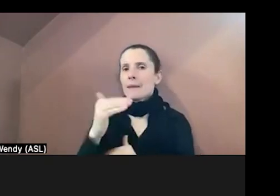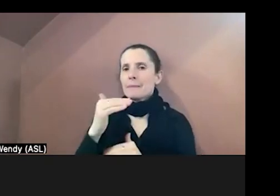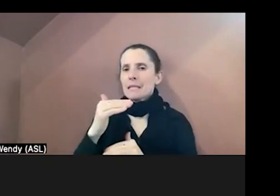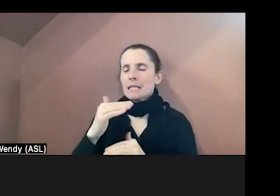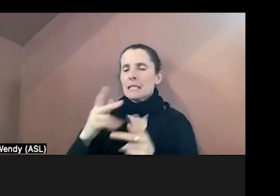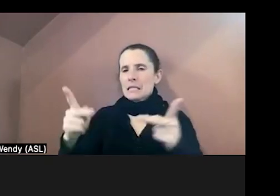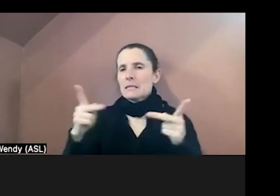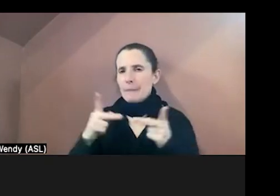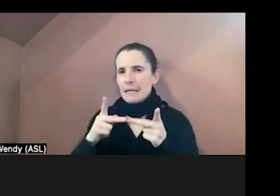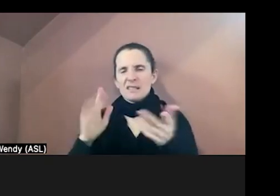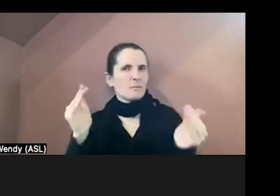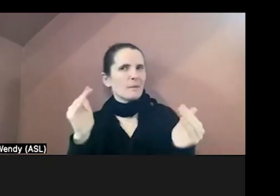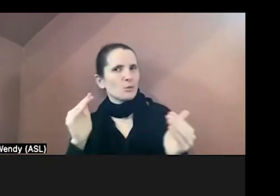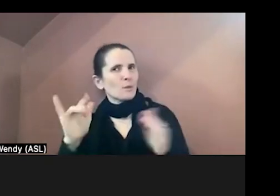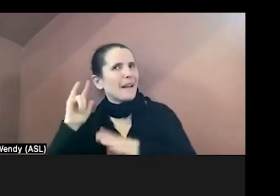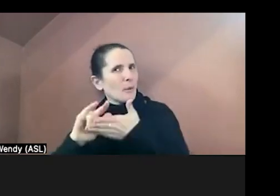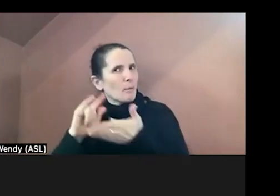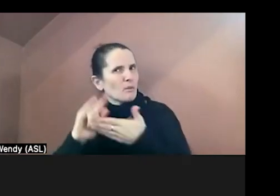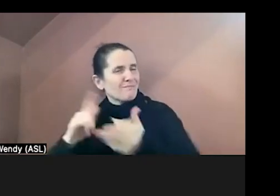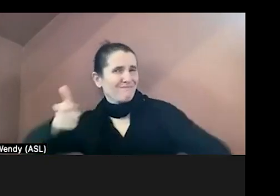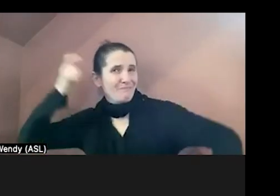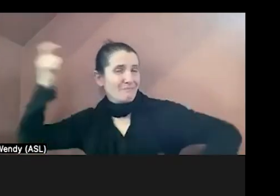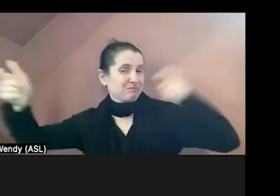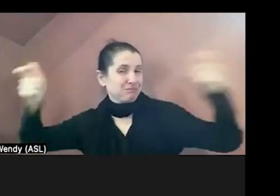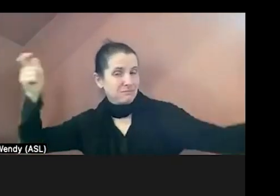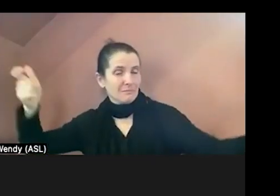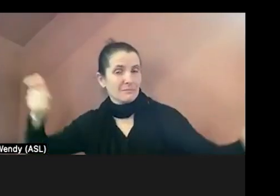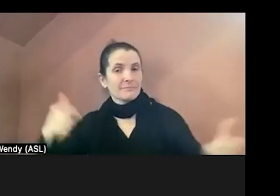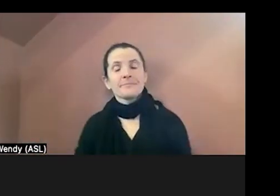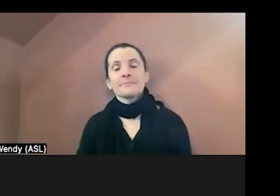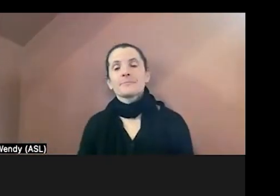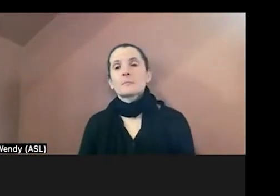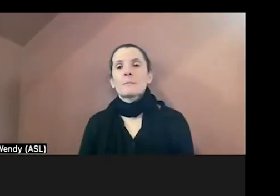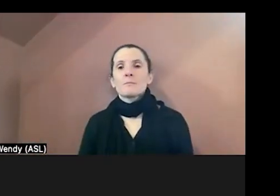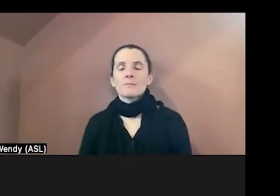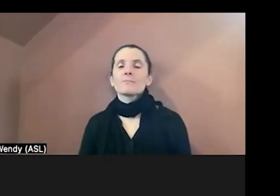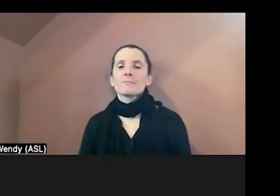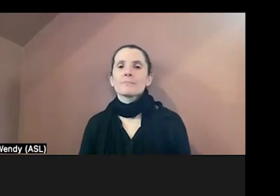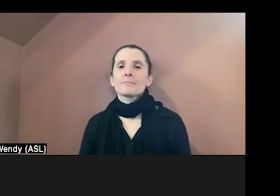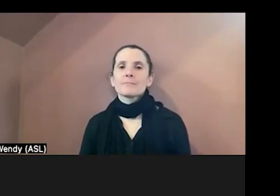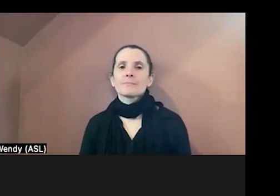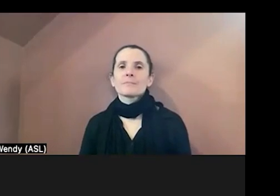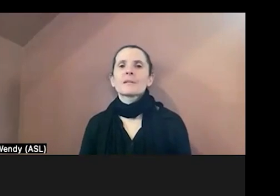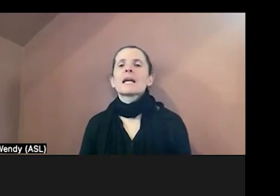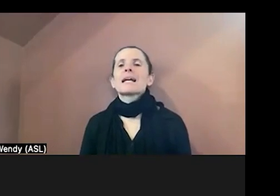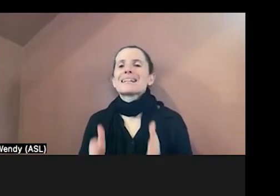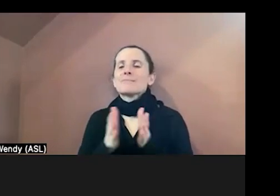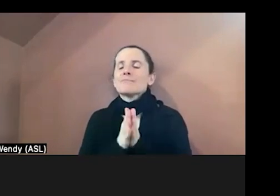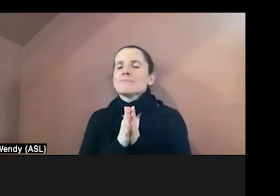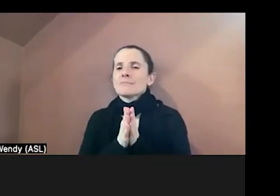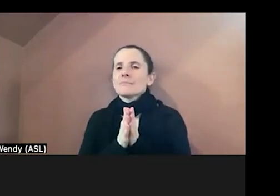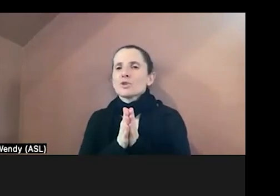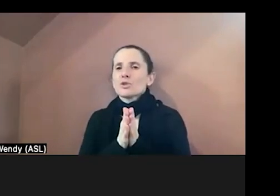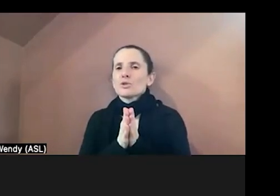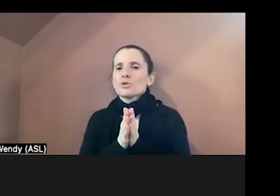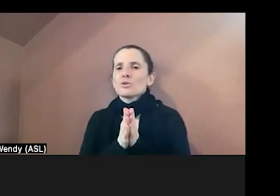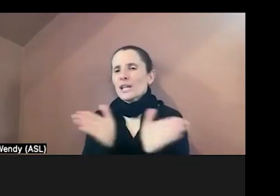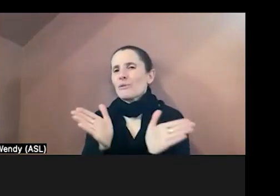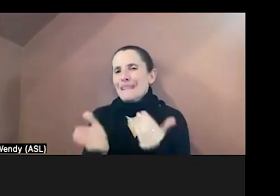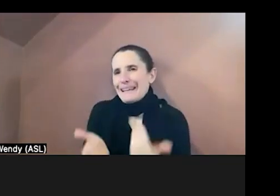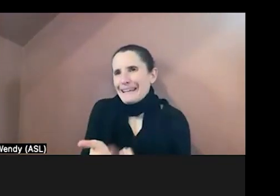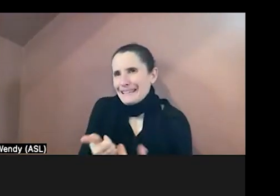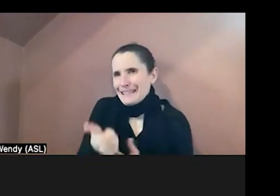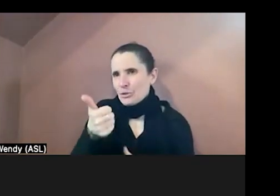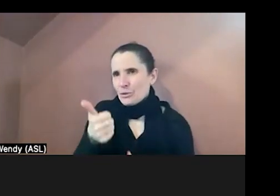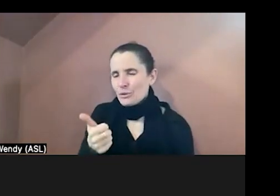to an airport. And it's generally more handy. I mean that you